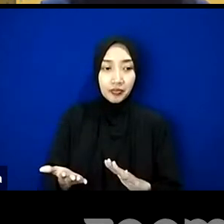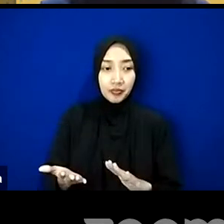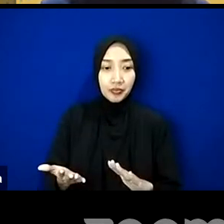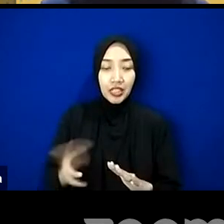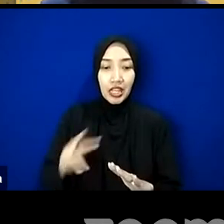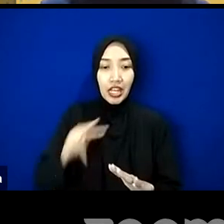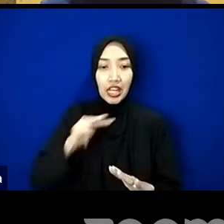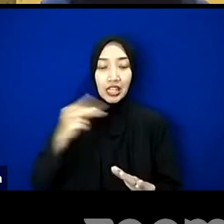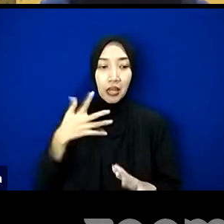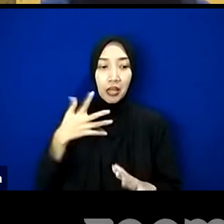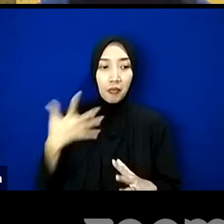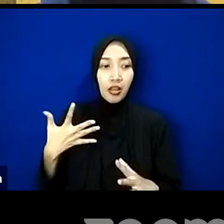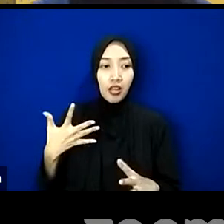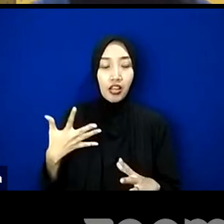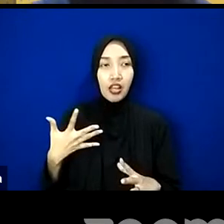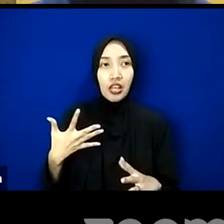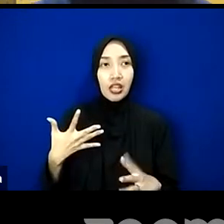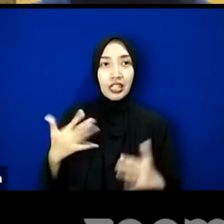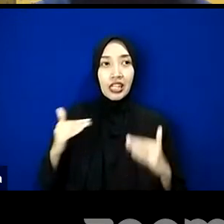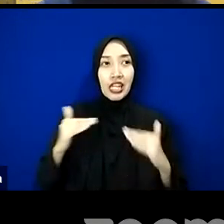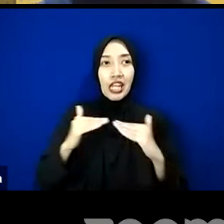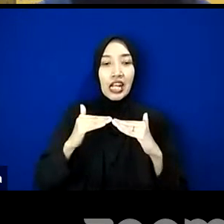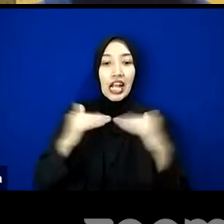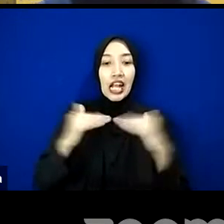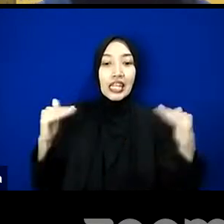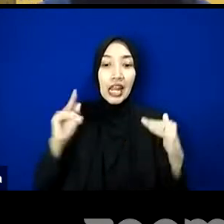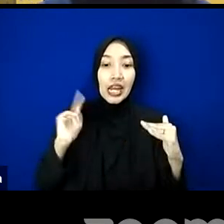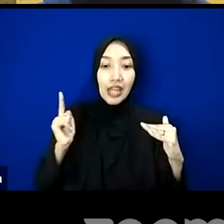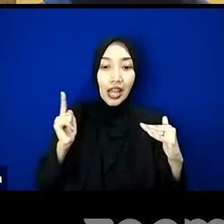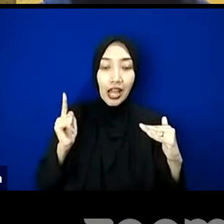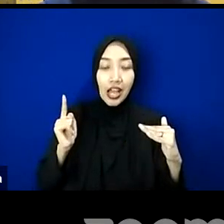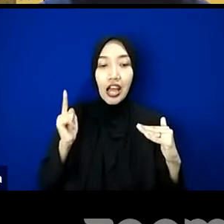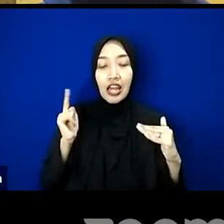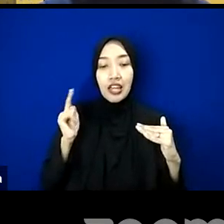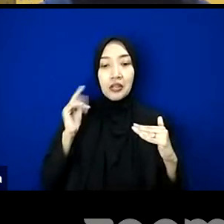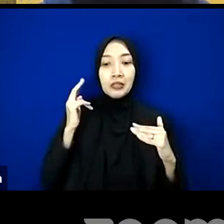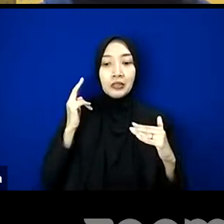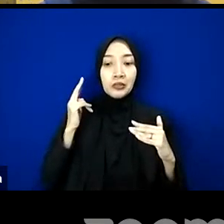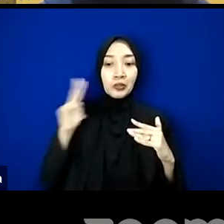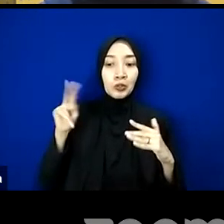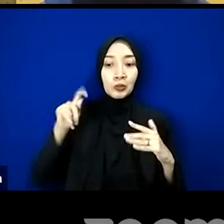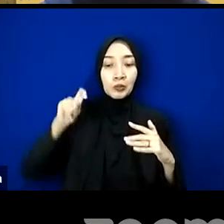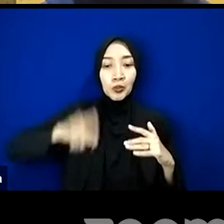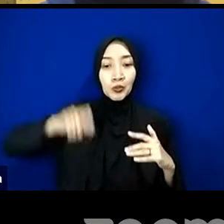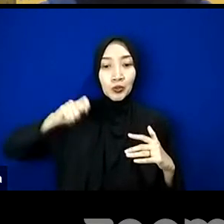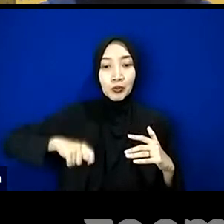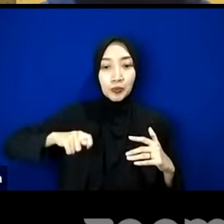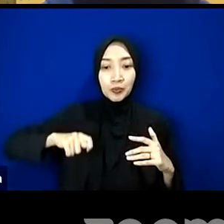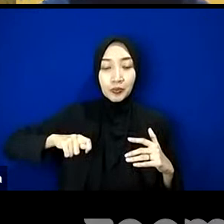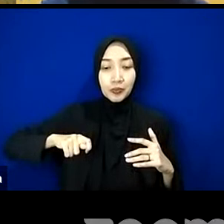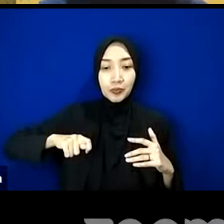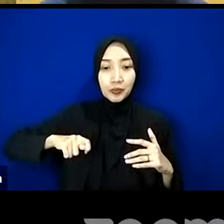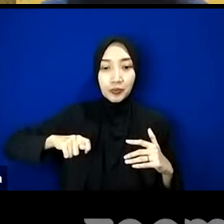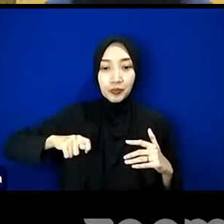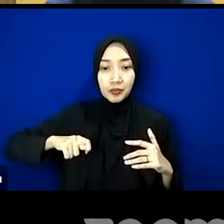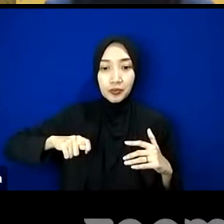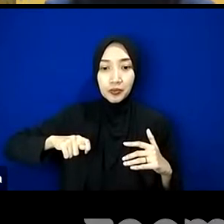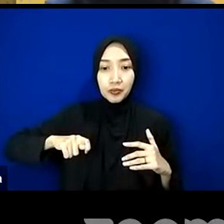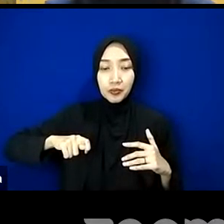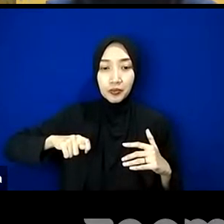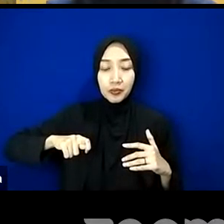by punishing the most ultimate sentences, to show up. So then it's matters of